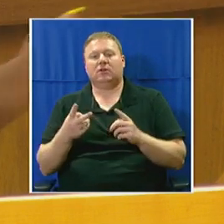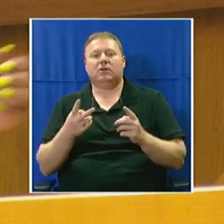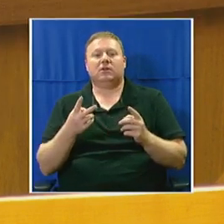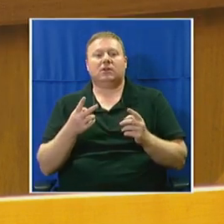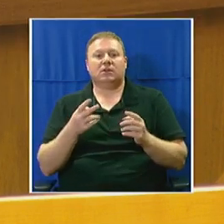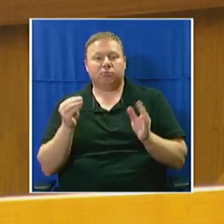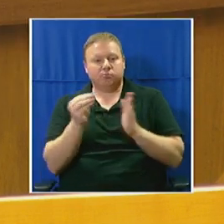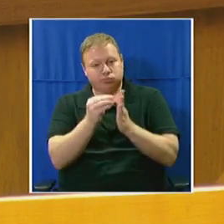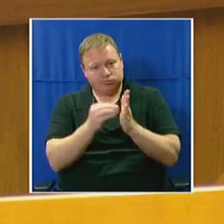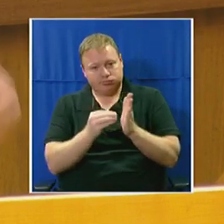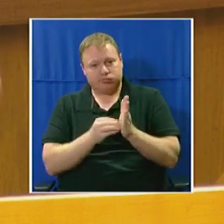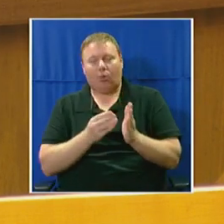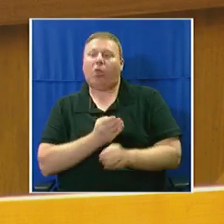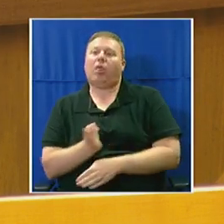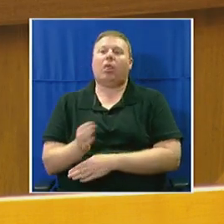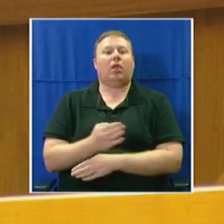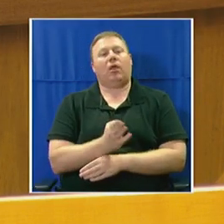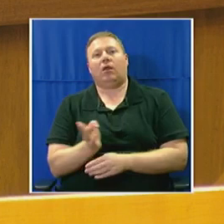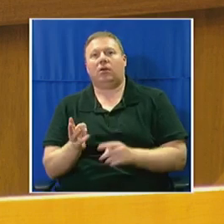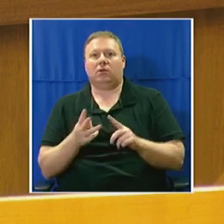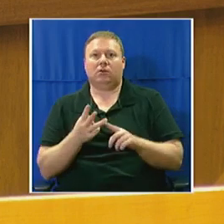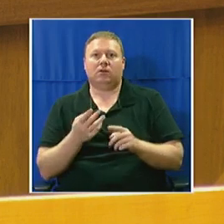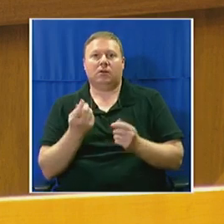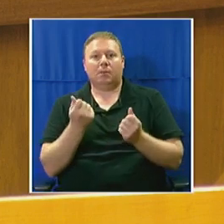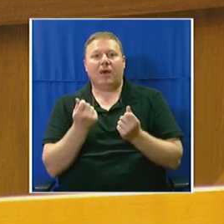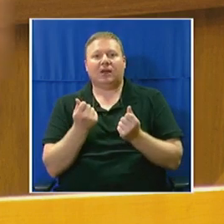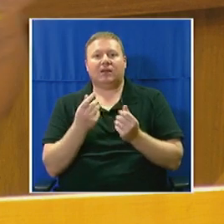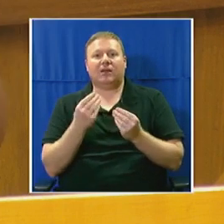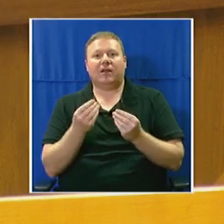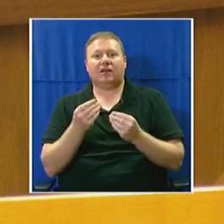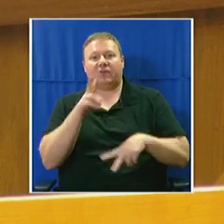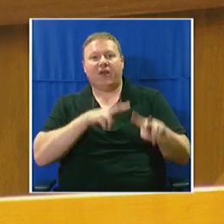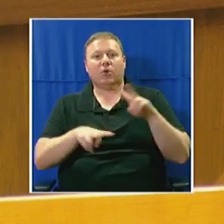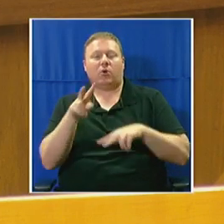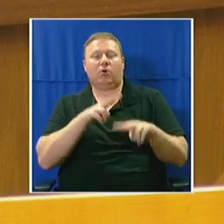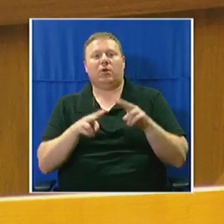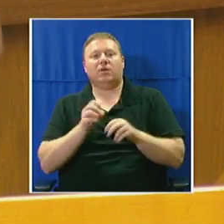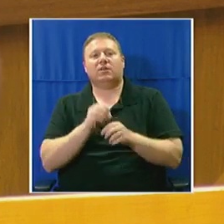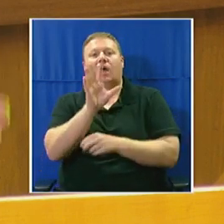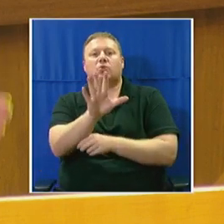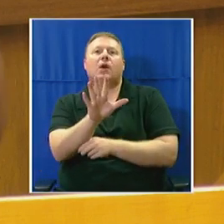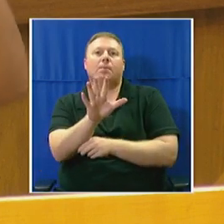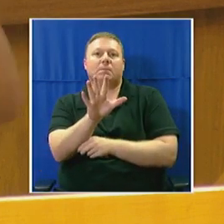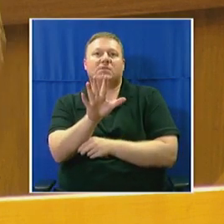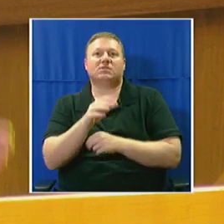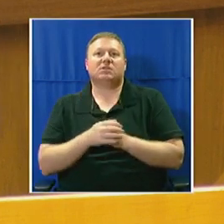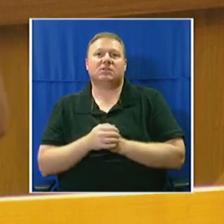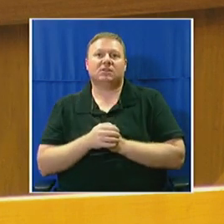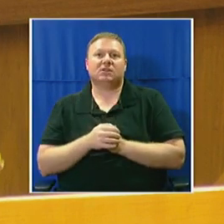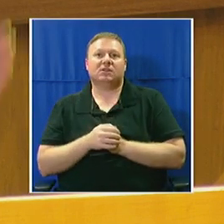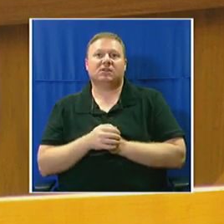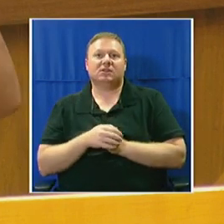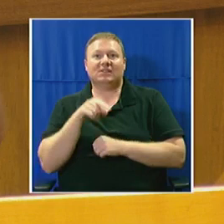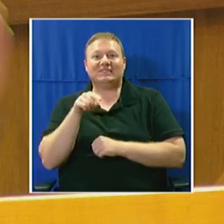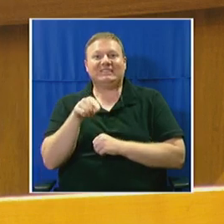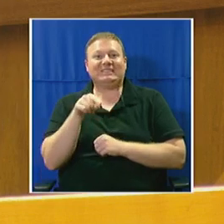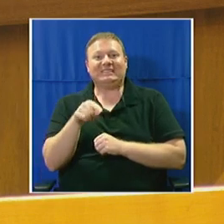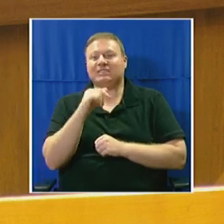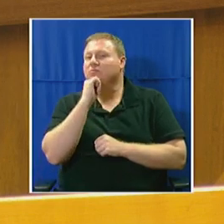all departments and monitoring and evaluating the outcomes of these interventions this is